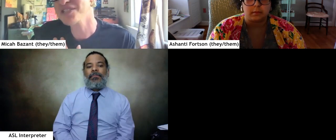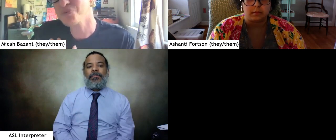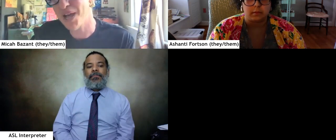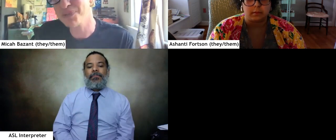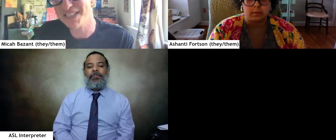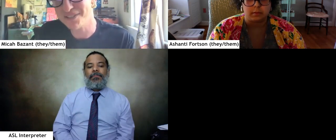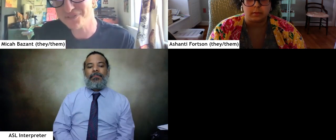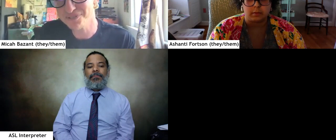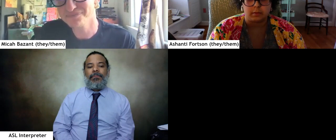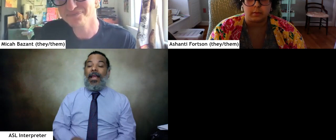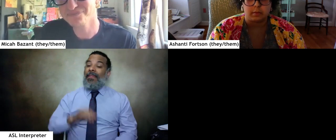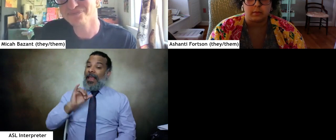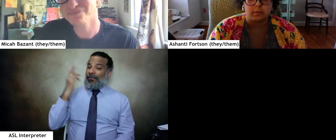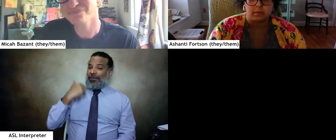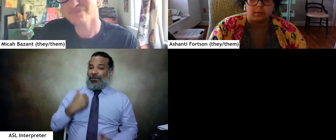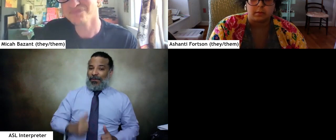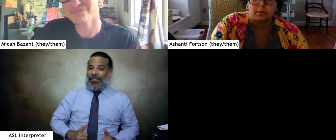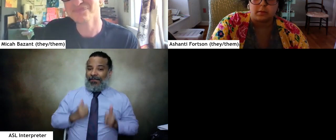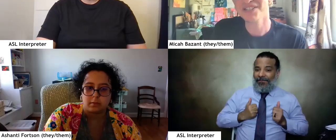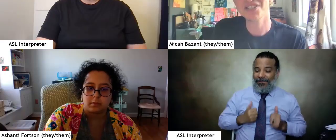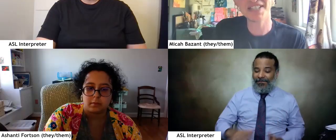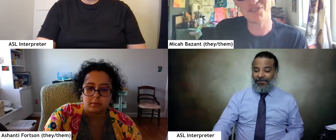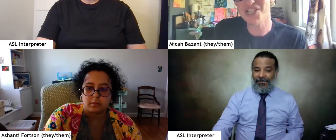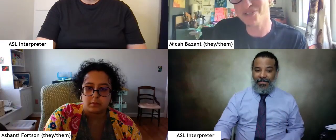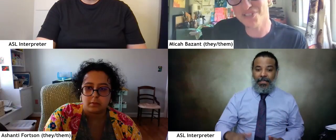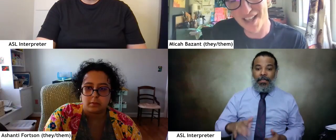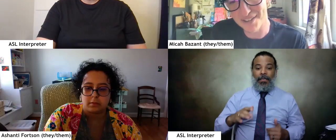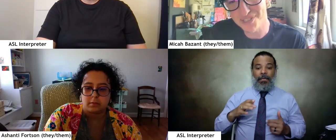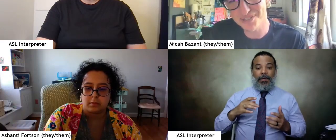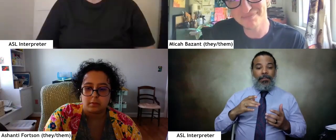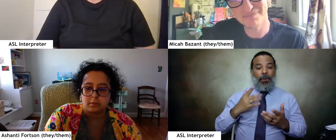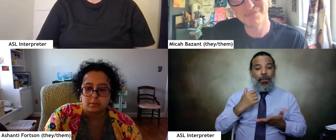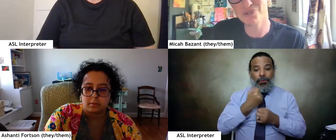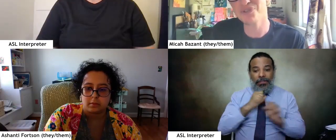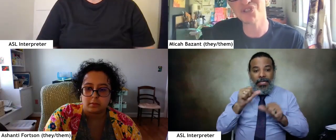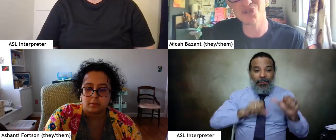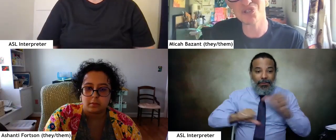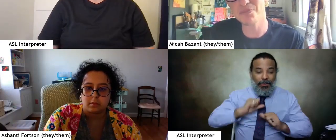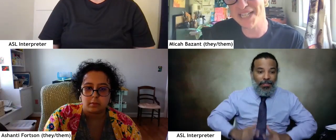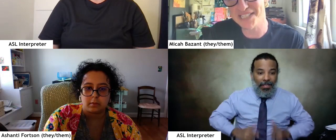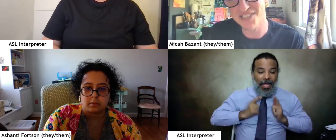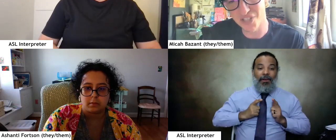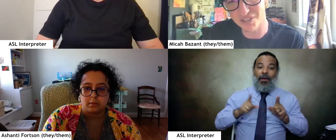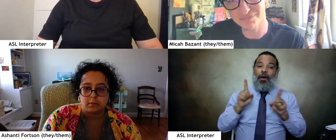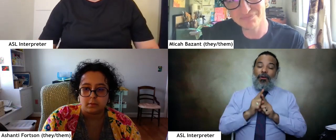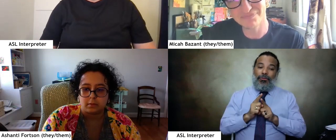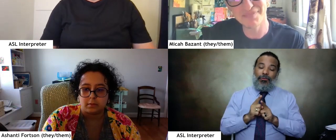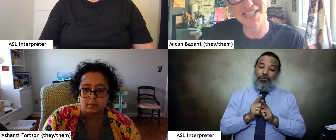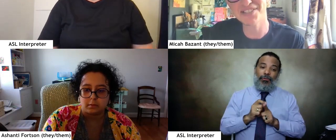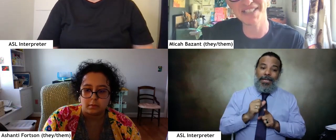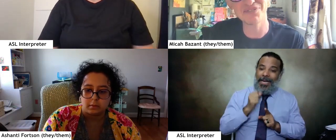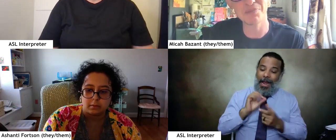So this is why we live. To save each other's lives. To refuse to abandon each other.